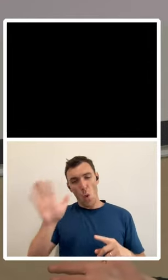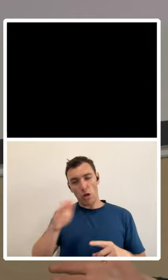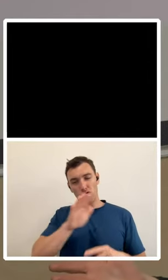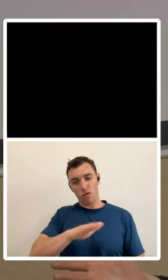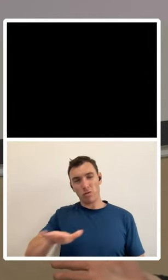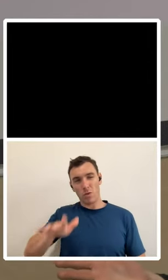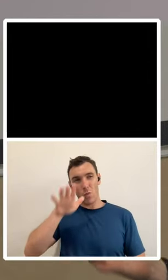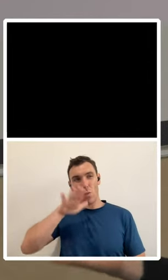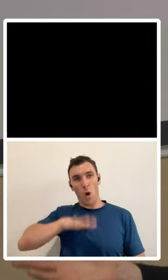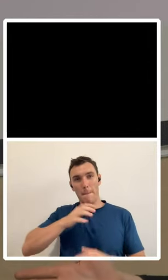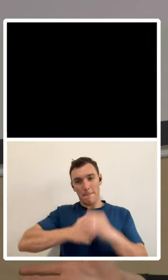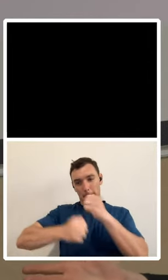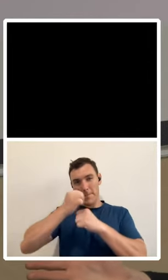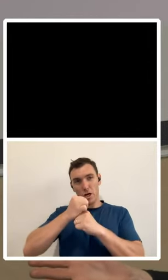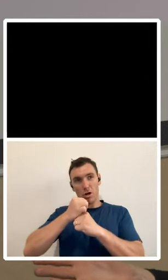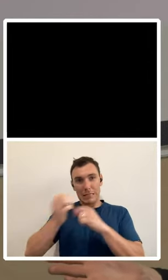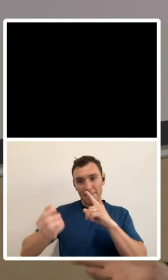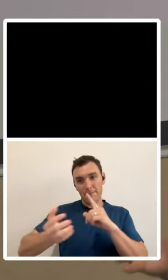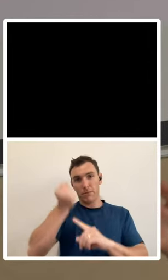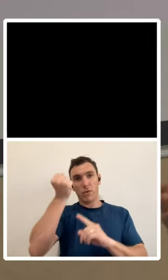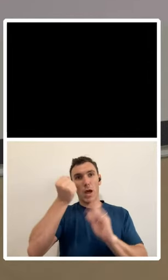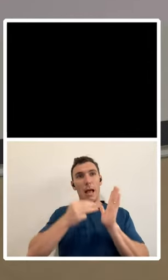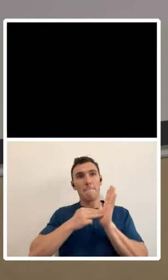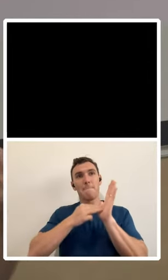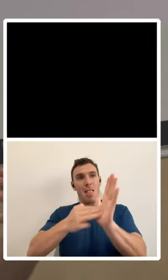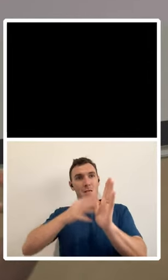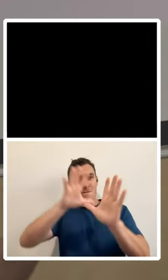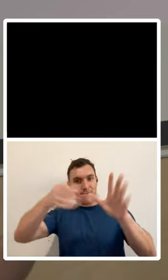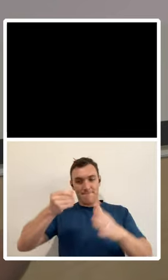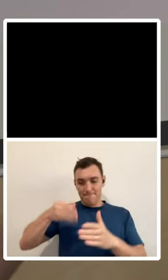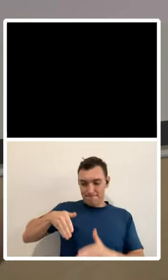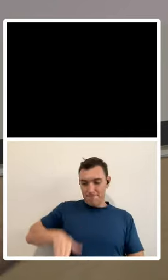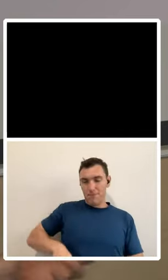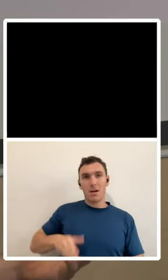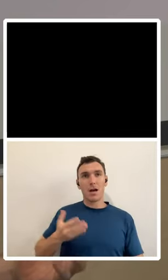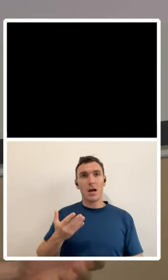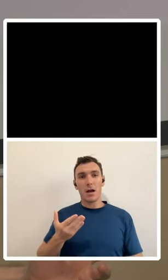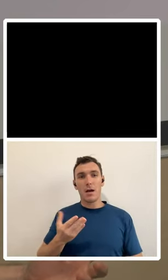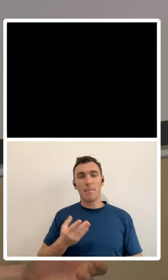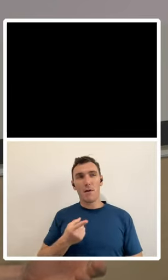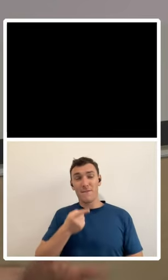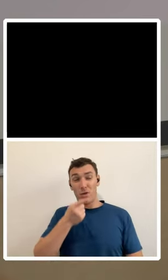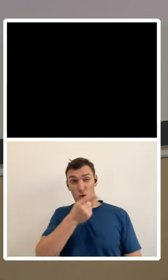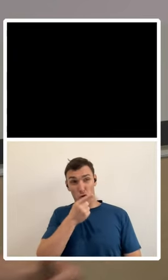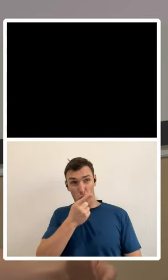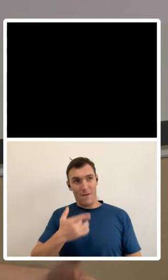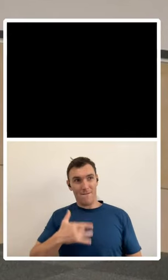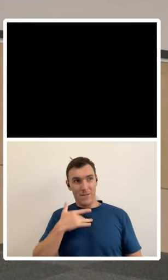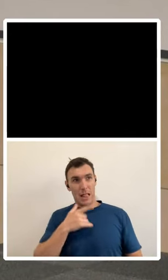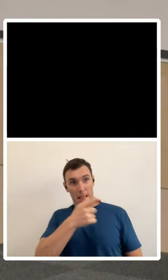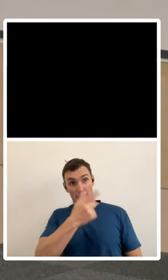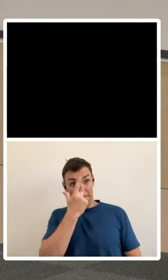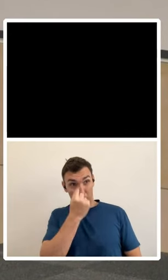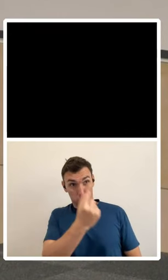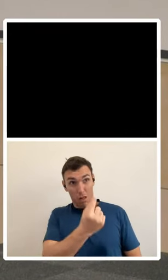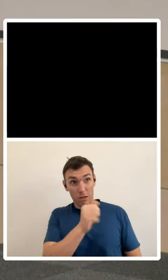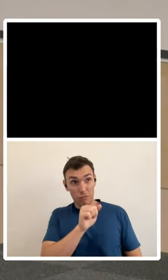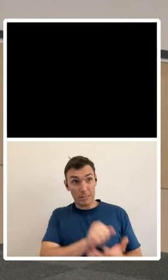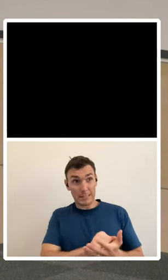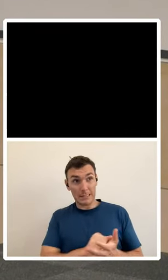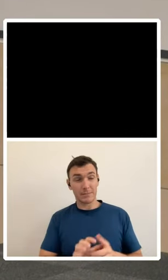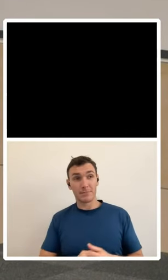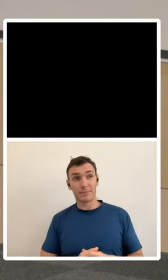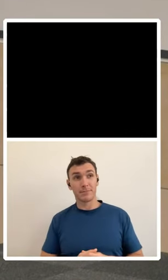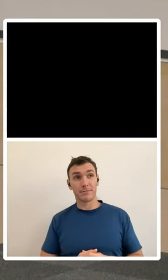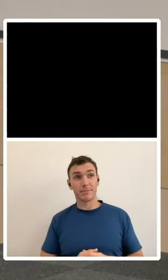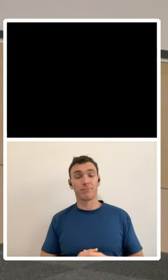attainable to you compared to everybody. I knew I had this talent. I didn't know where I would enter competitions and just win them. Yeah, I don't